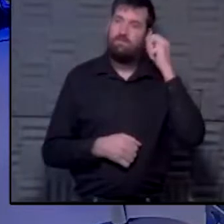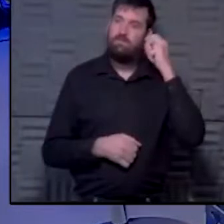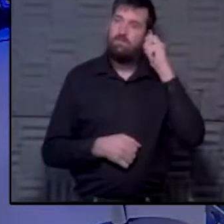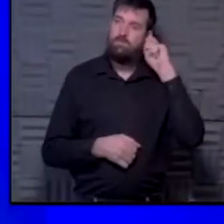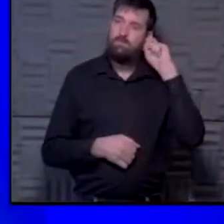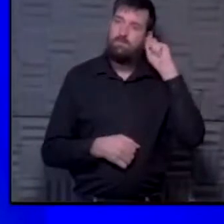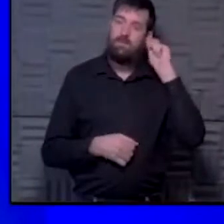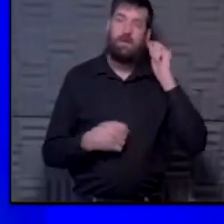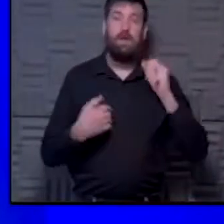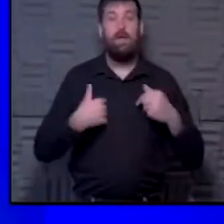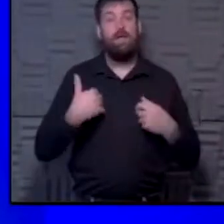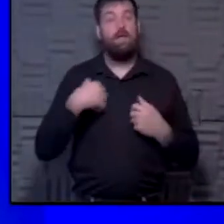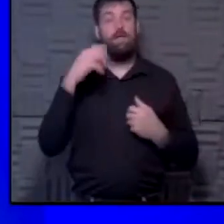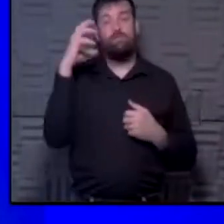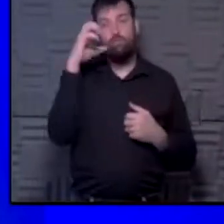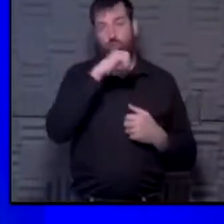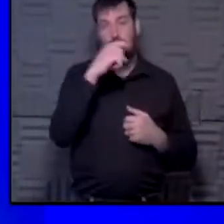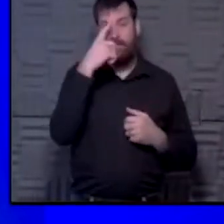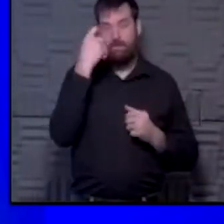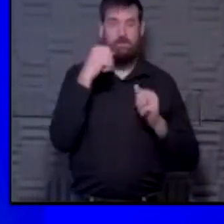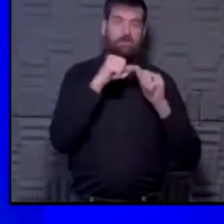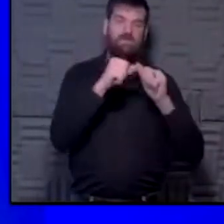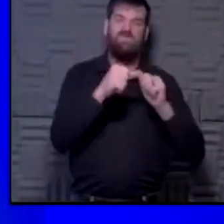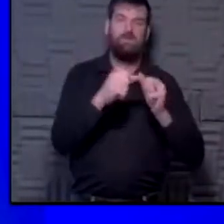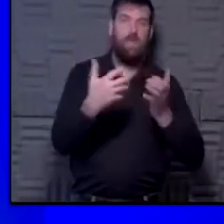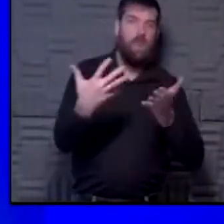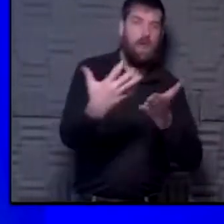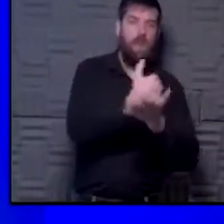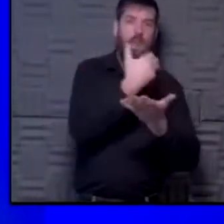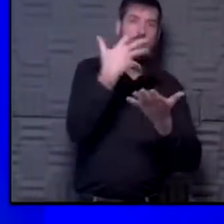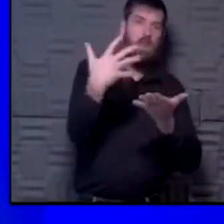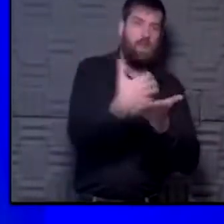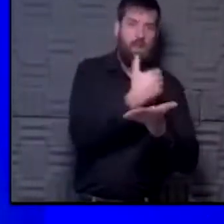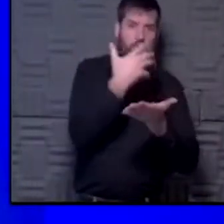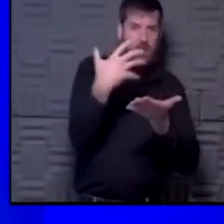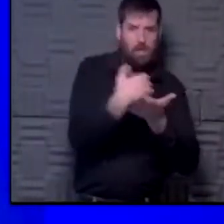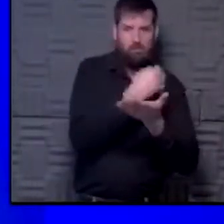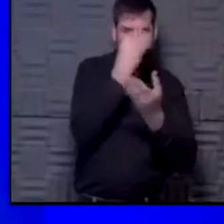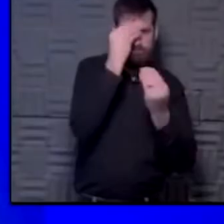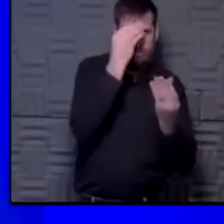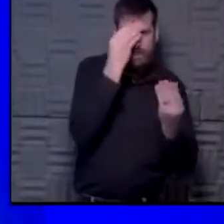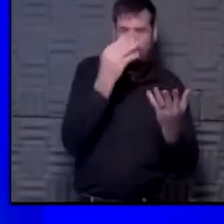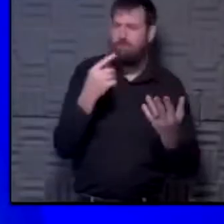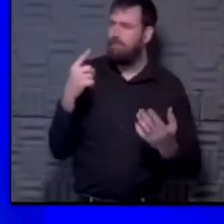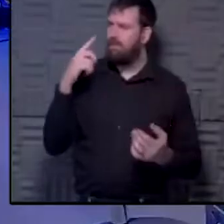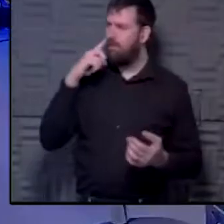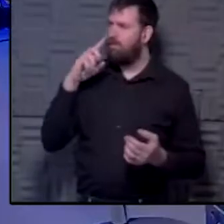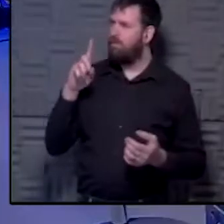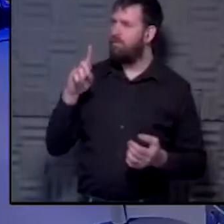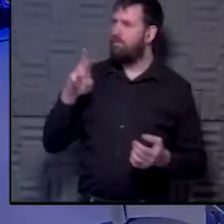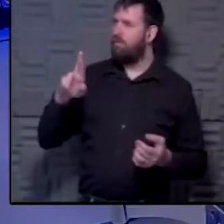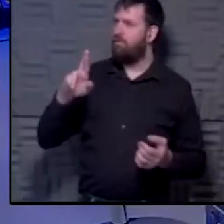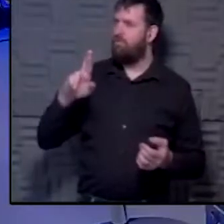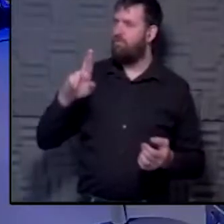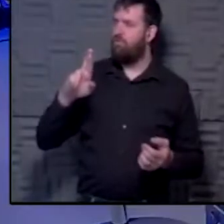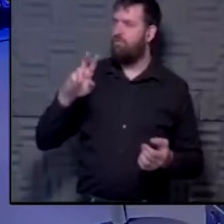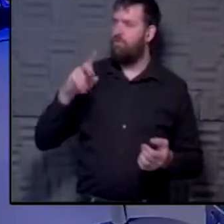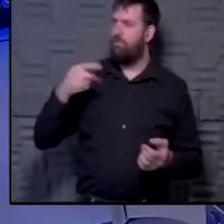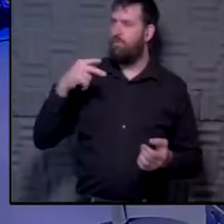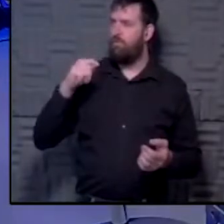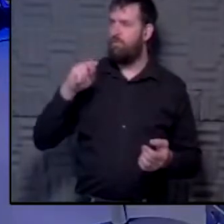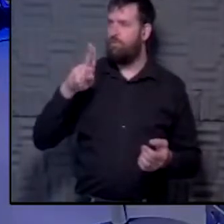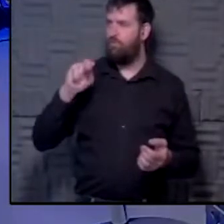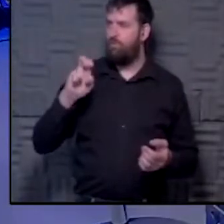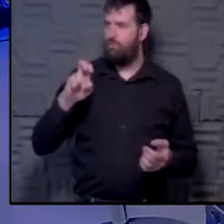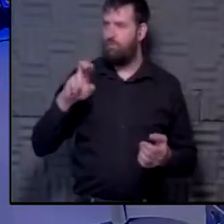are continually doing data collection and data analysis that. Yeah, I thought when Dr. Pathoud was here, she made some points